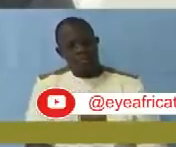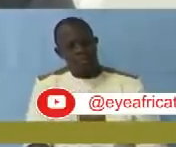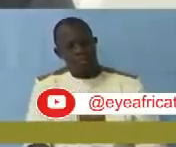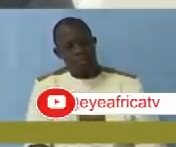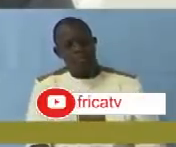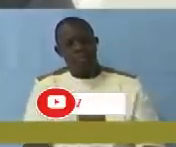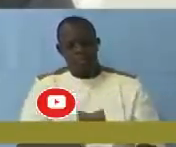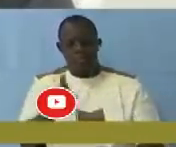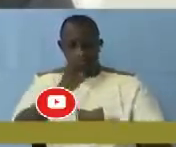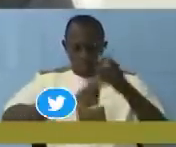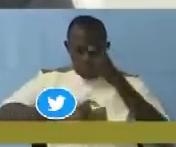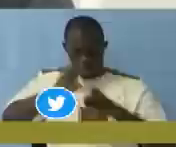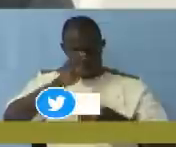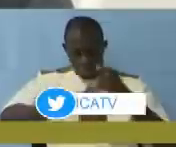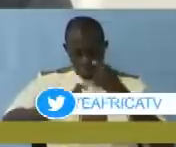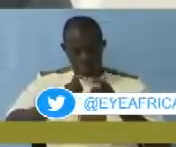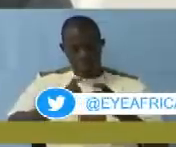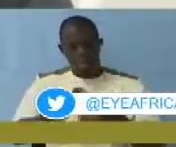again,